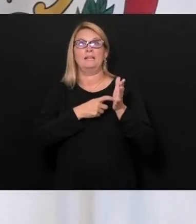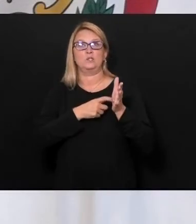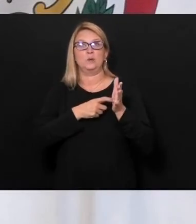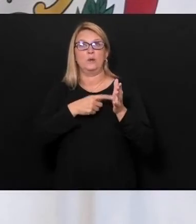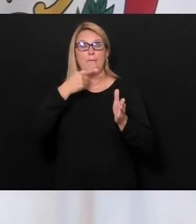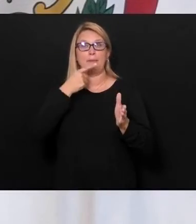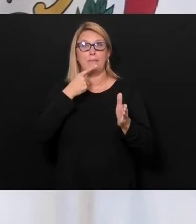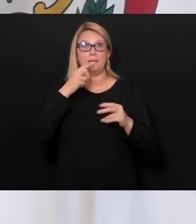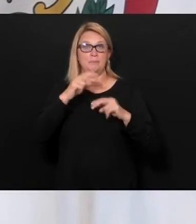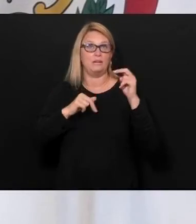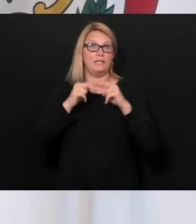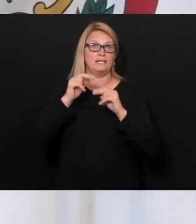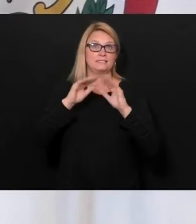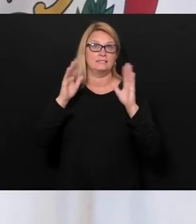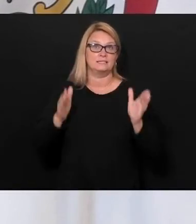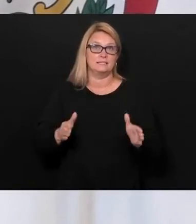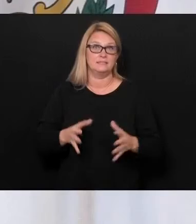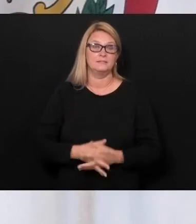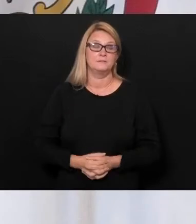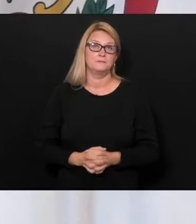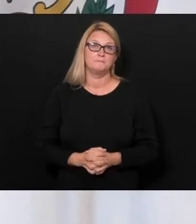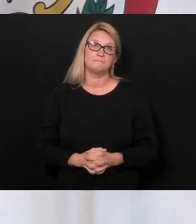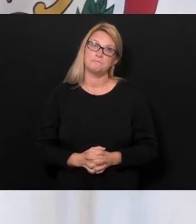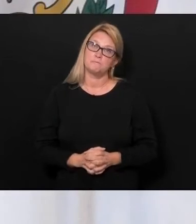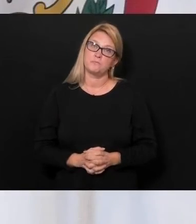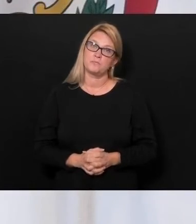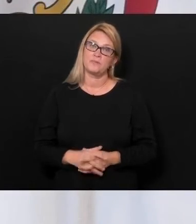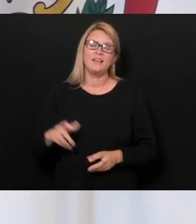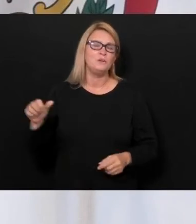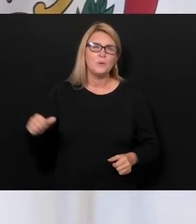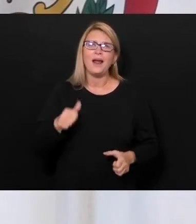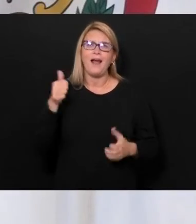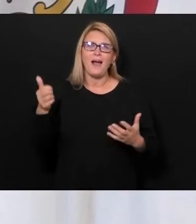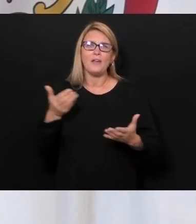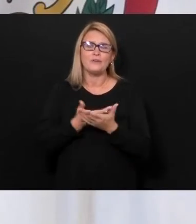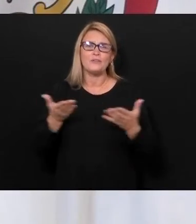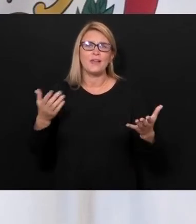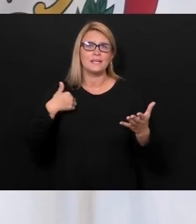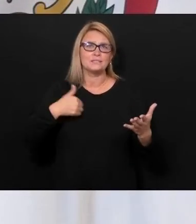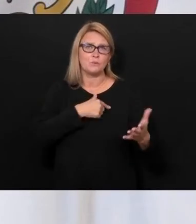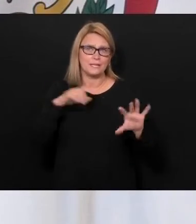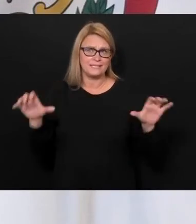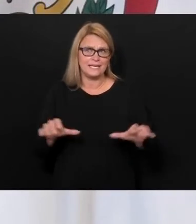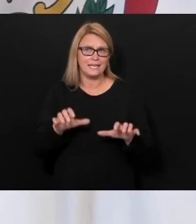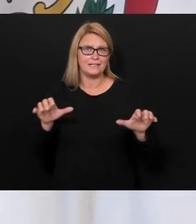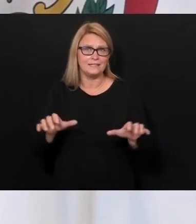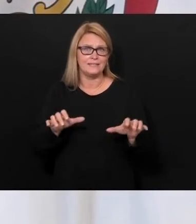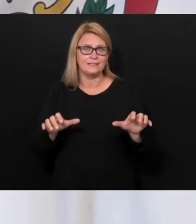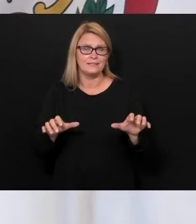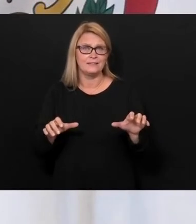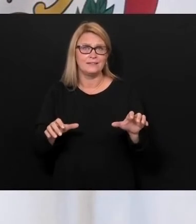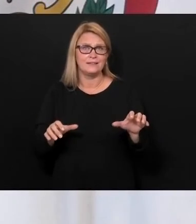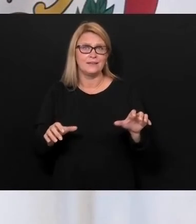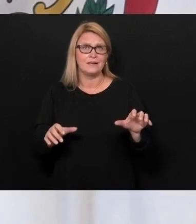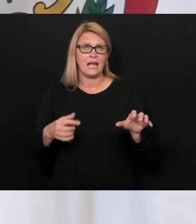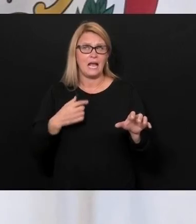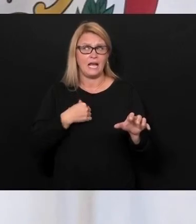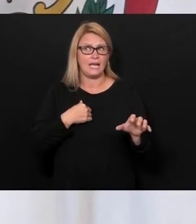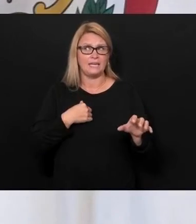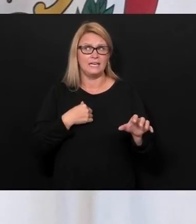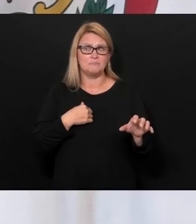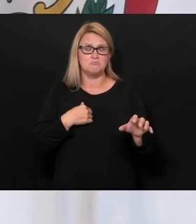know, outside of your homes. You know, there was other things that we've done right along, and I can tell you that I have